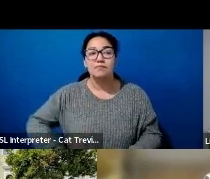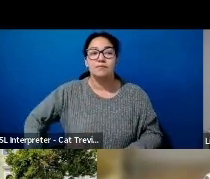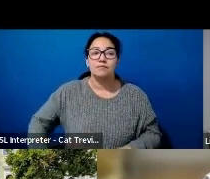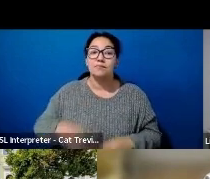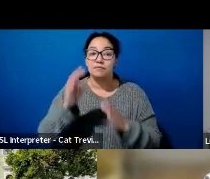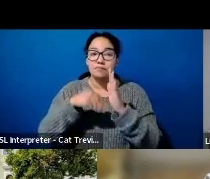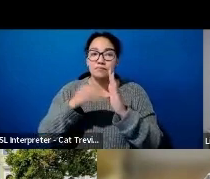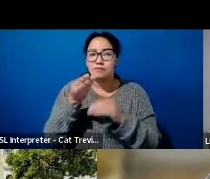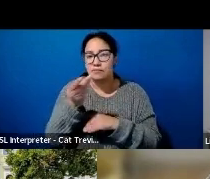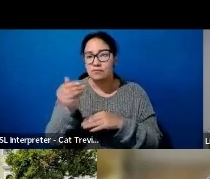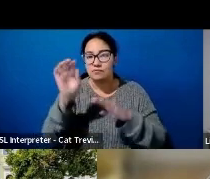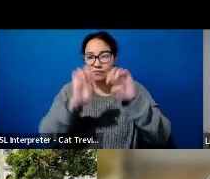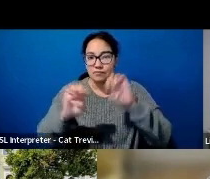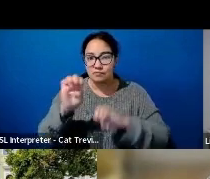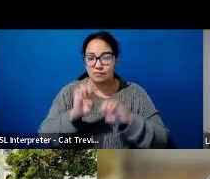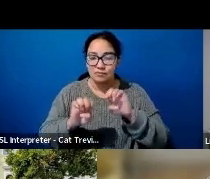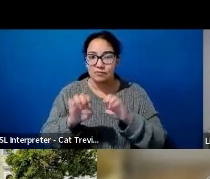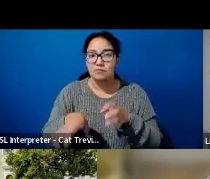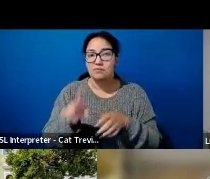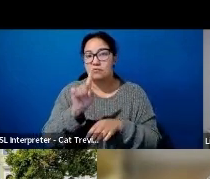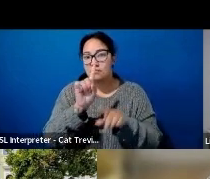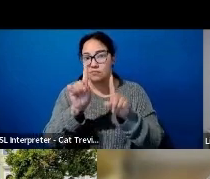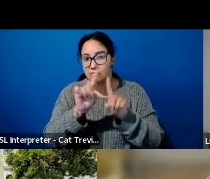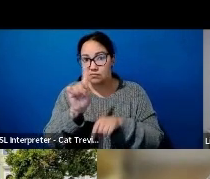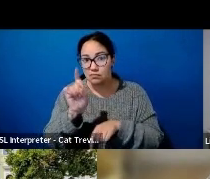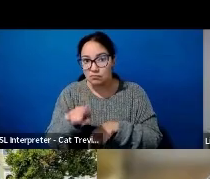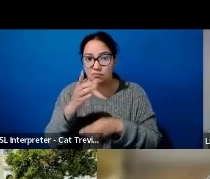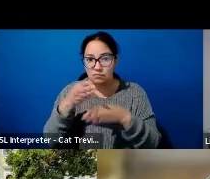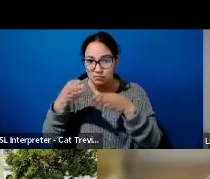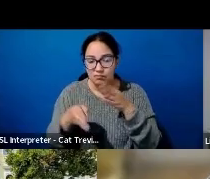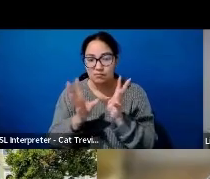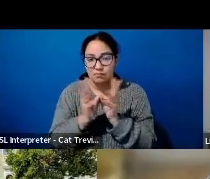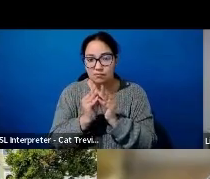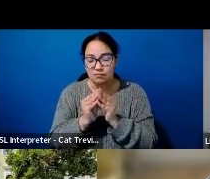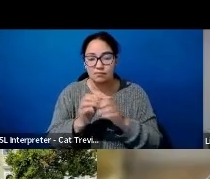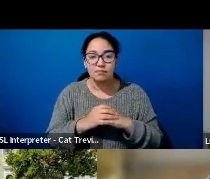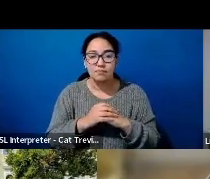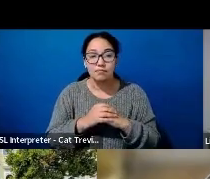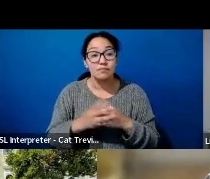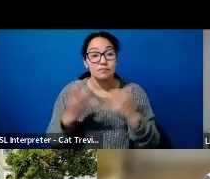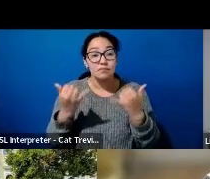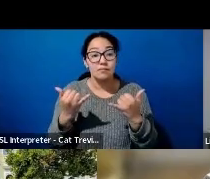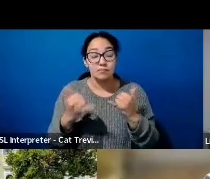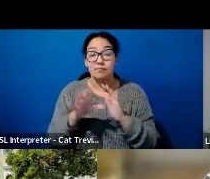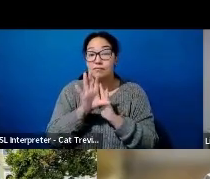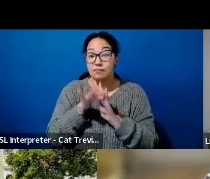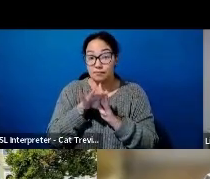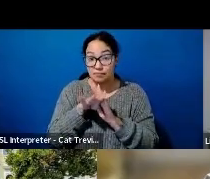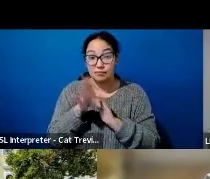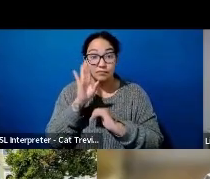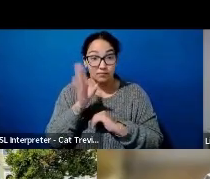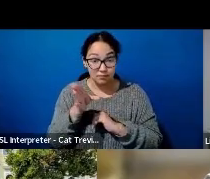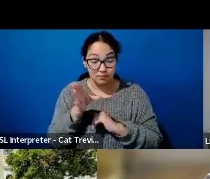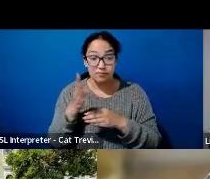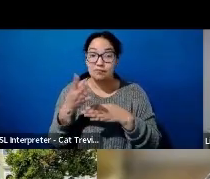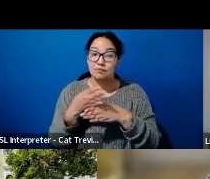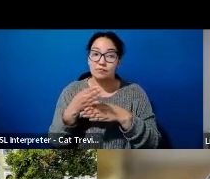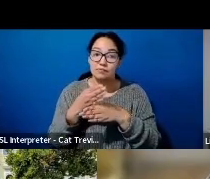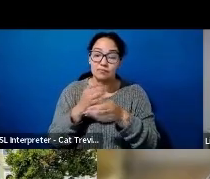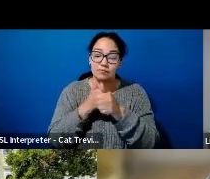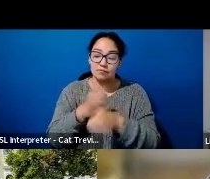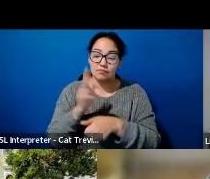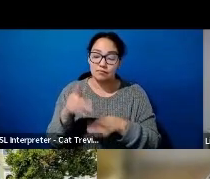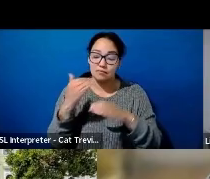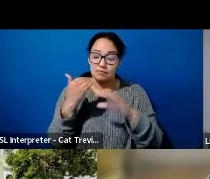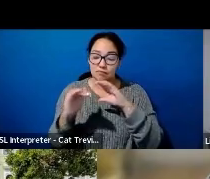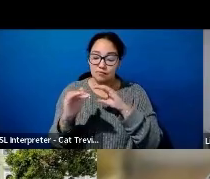evaluation polls at the end of the session. Today's session is being recorded. We'll share it in a follow-up email,